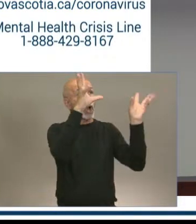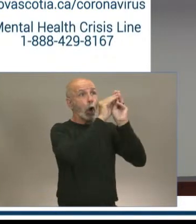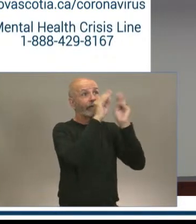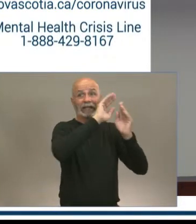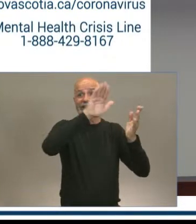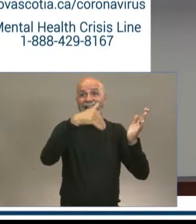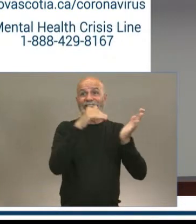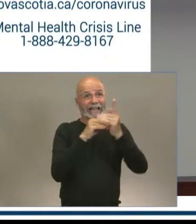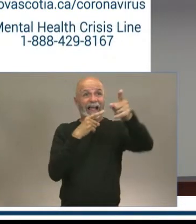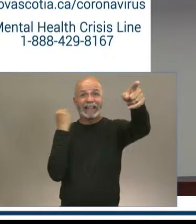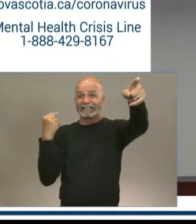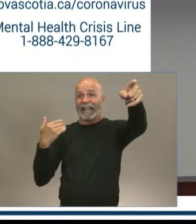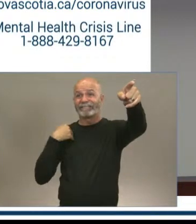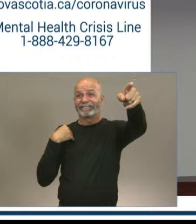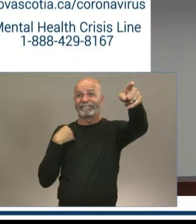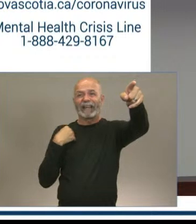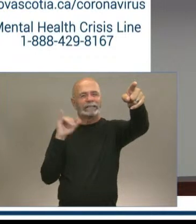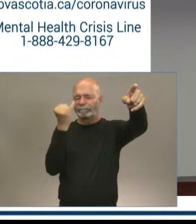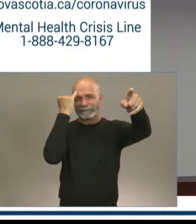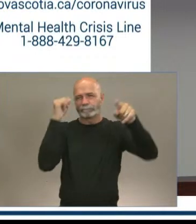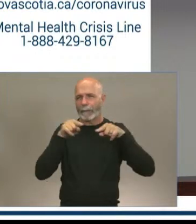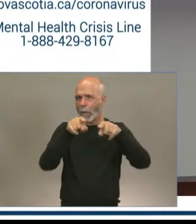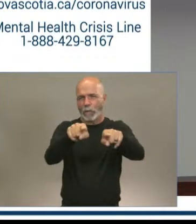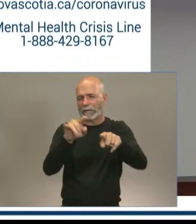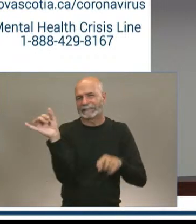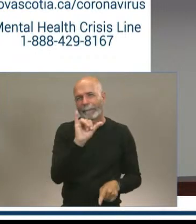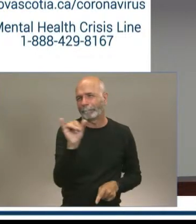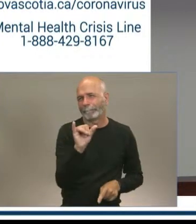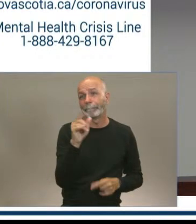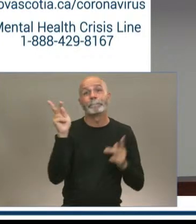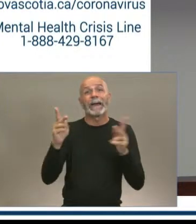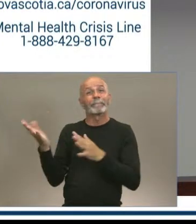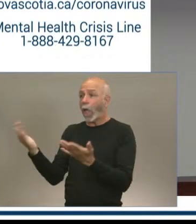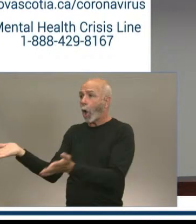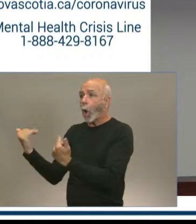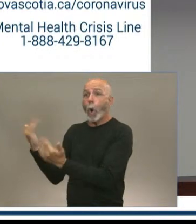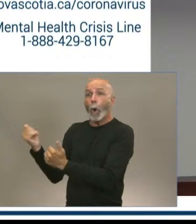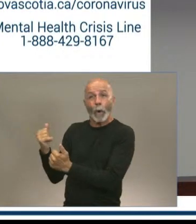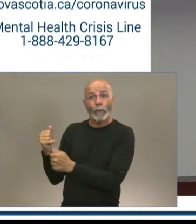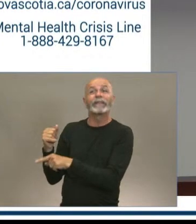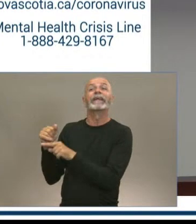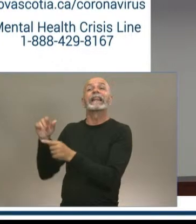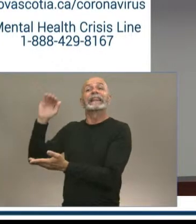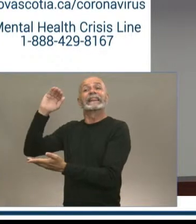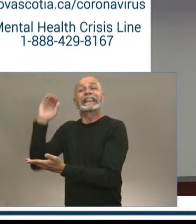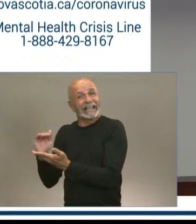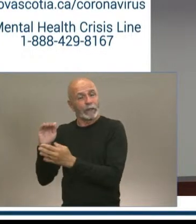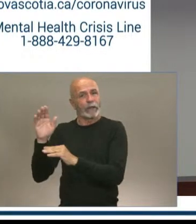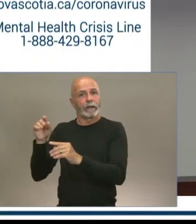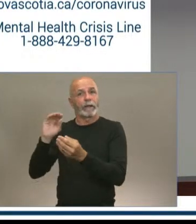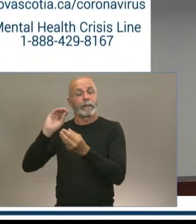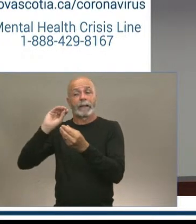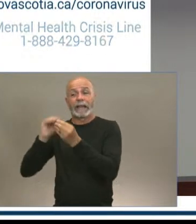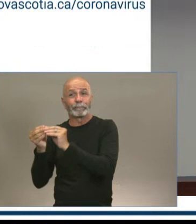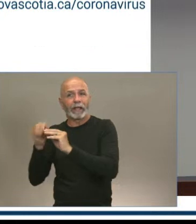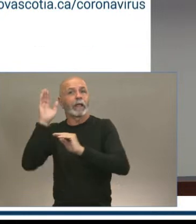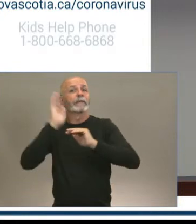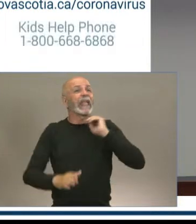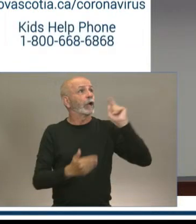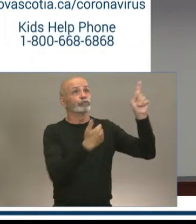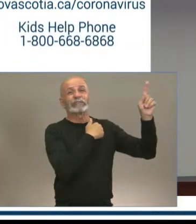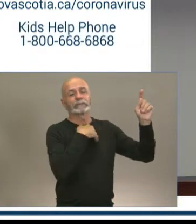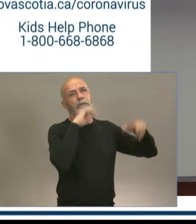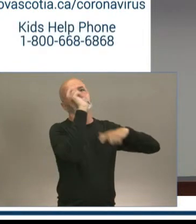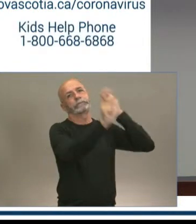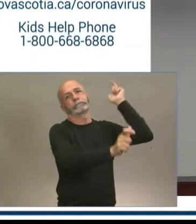other things that, if we need to, that some other creative ways that to get to the vaccine levels that we